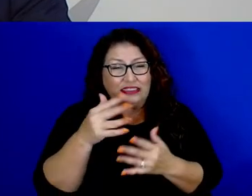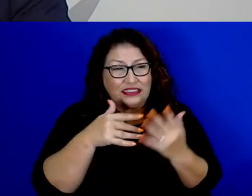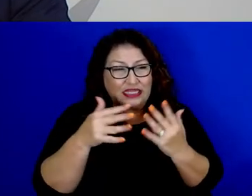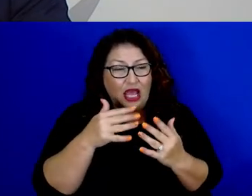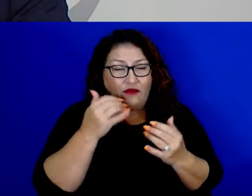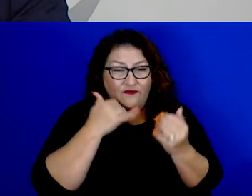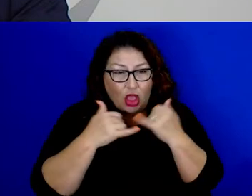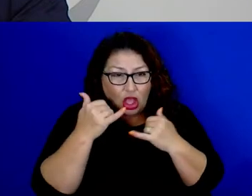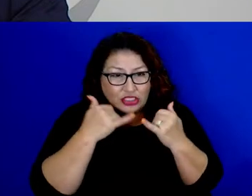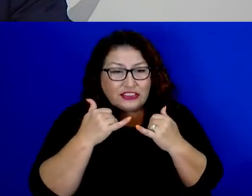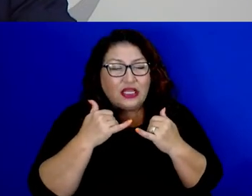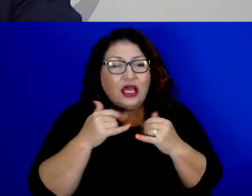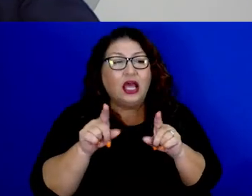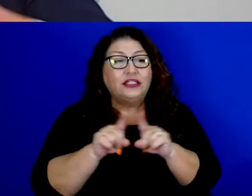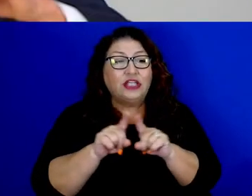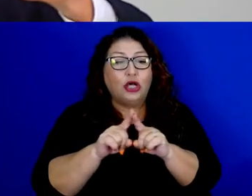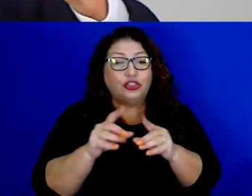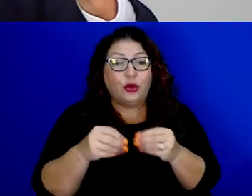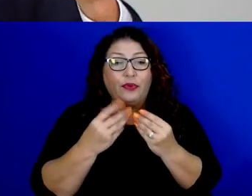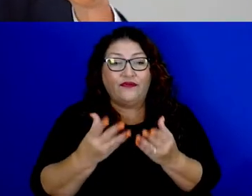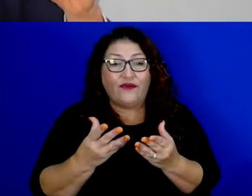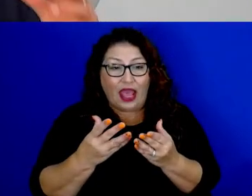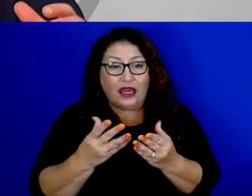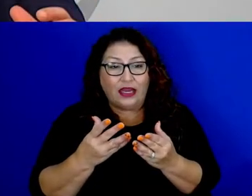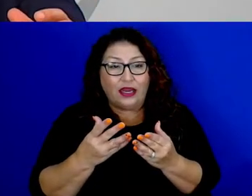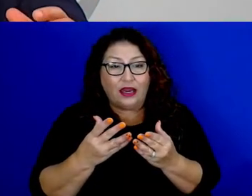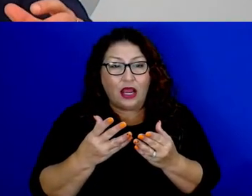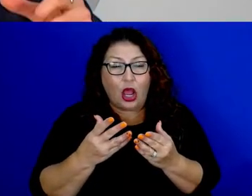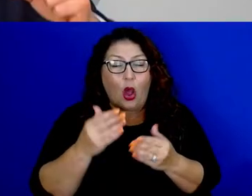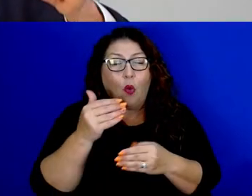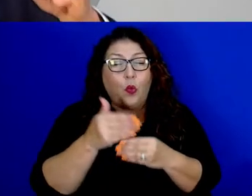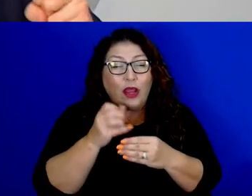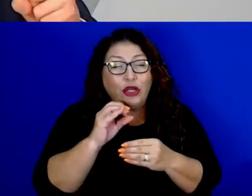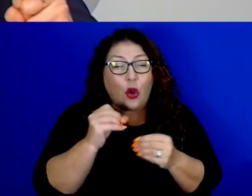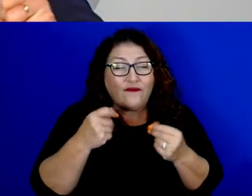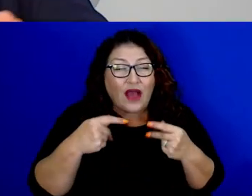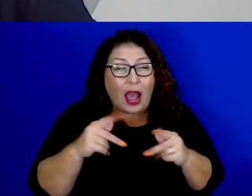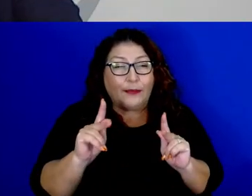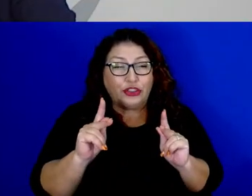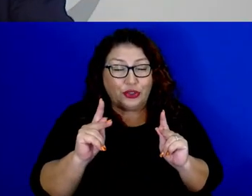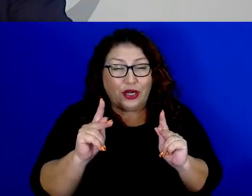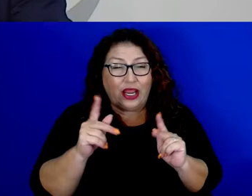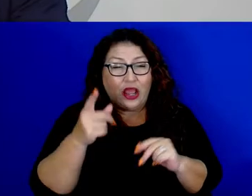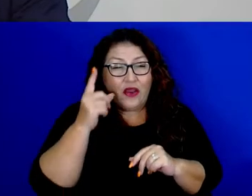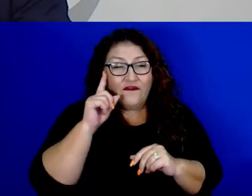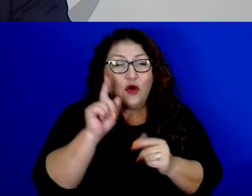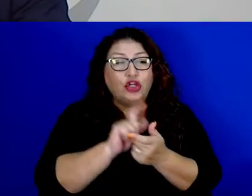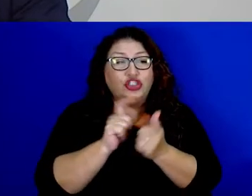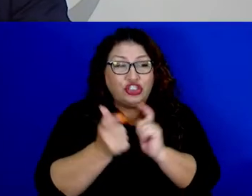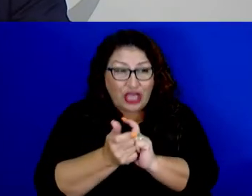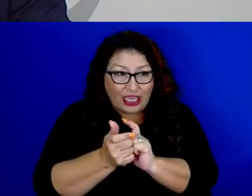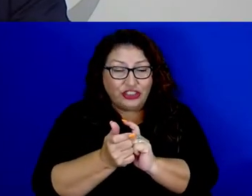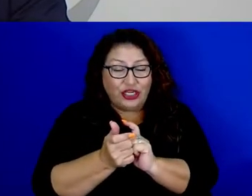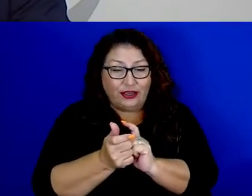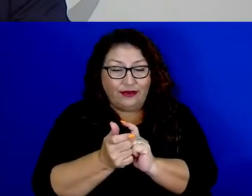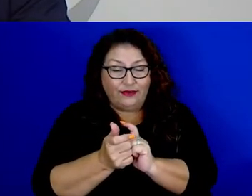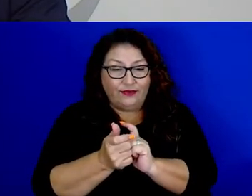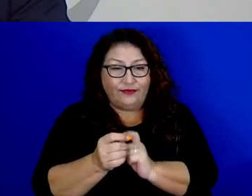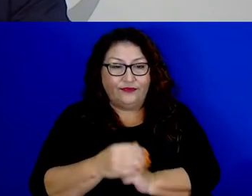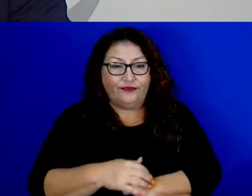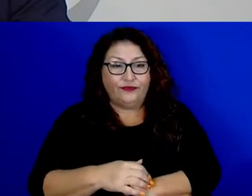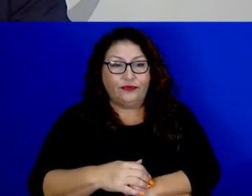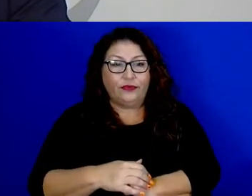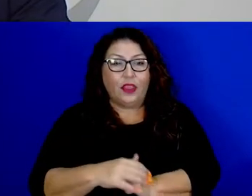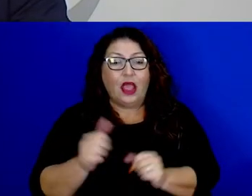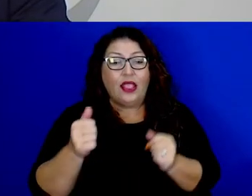also provided a window of opportunity for changing course. A opportunity of